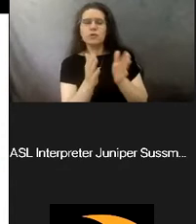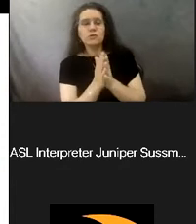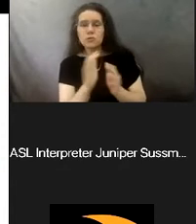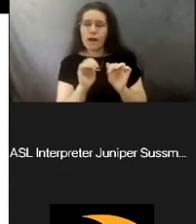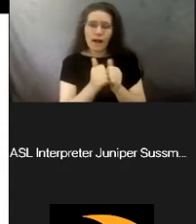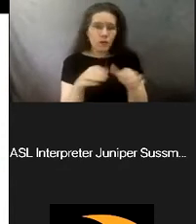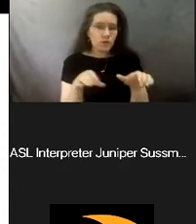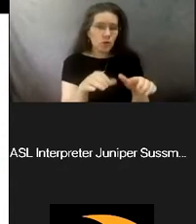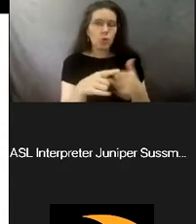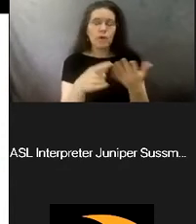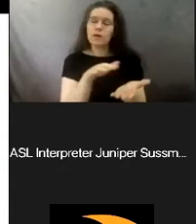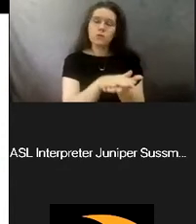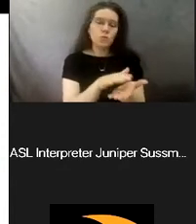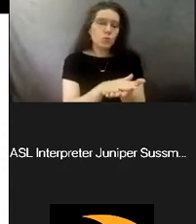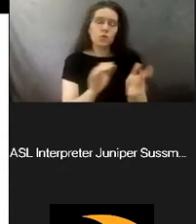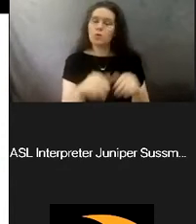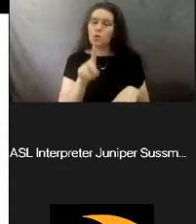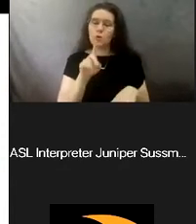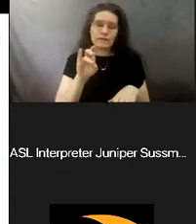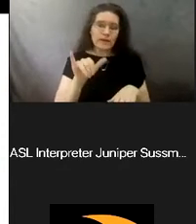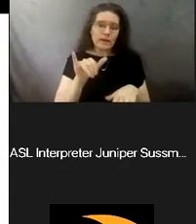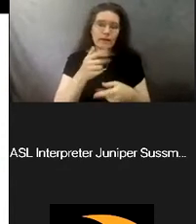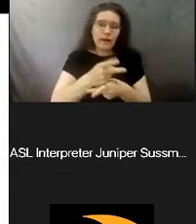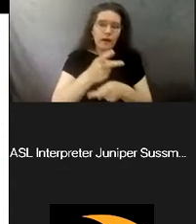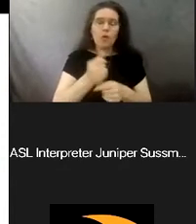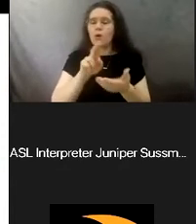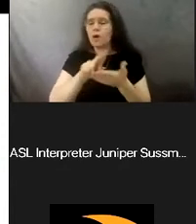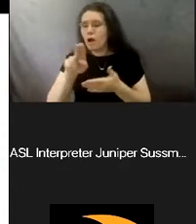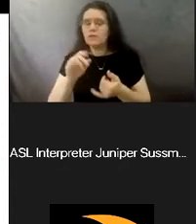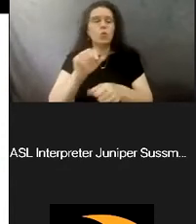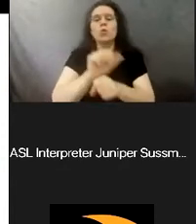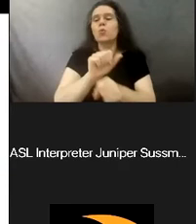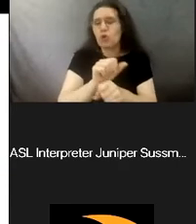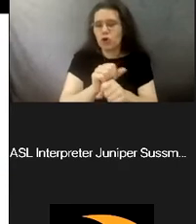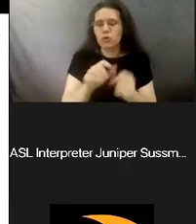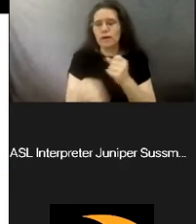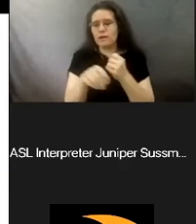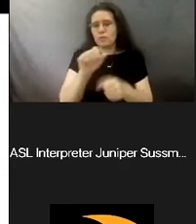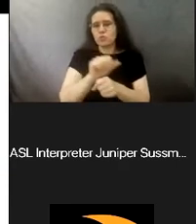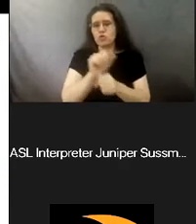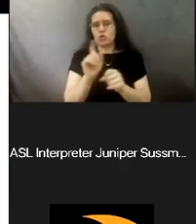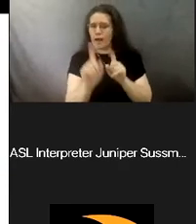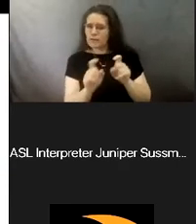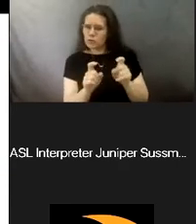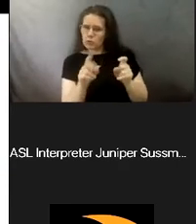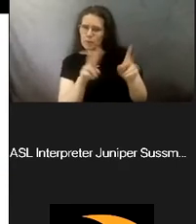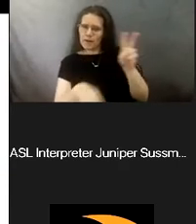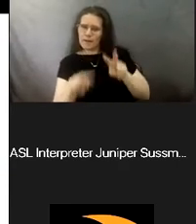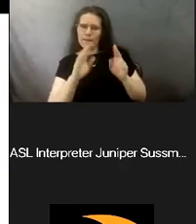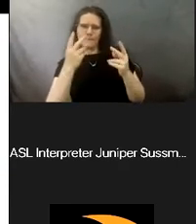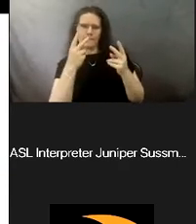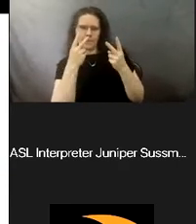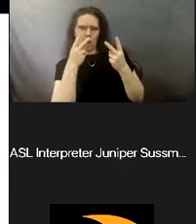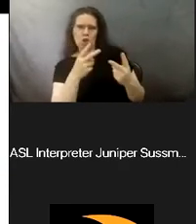at school or with daycare or college or work. So remember, we can also add work into this as well. I think one of the